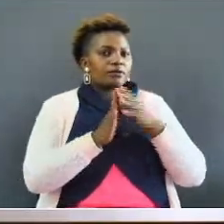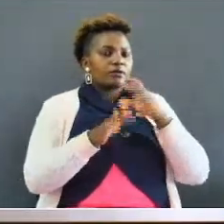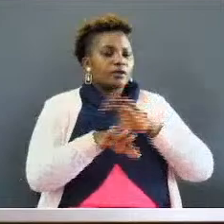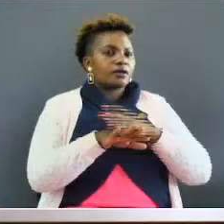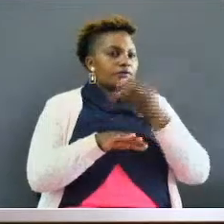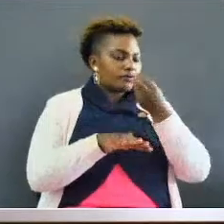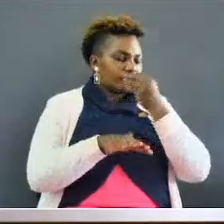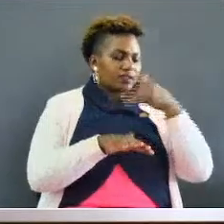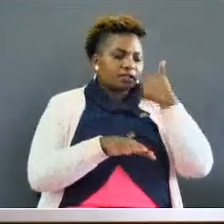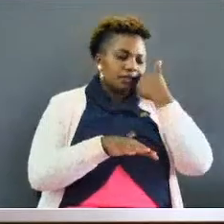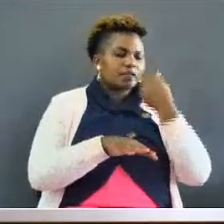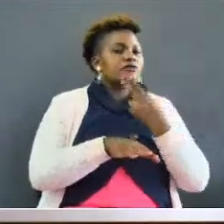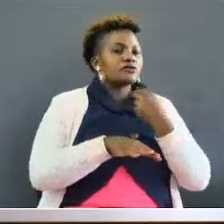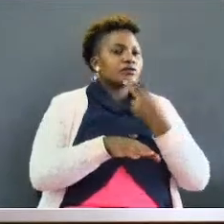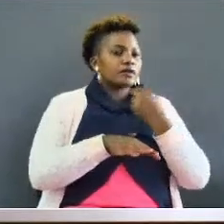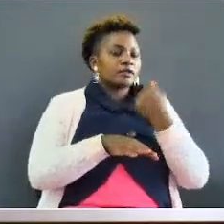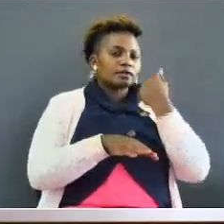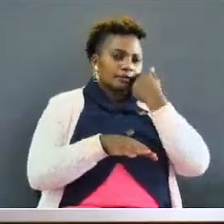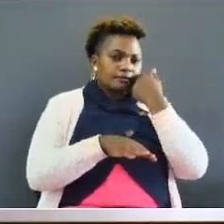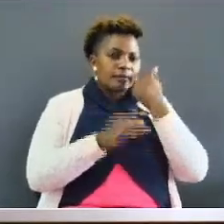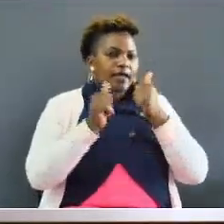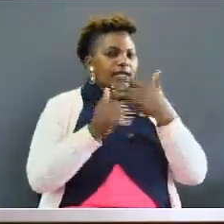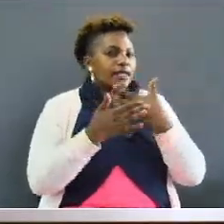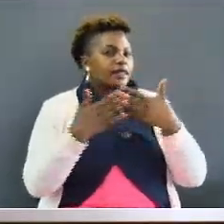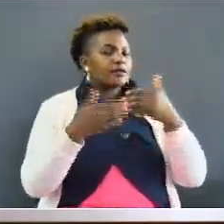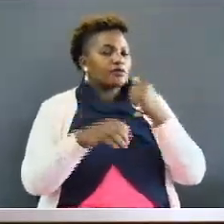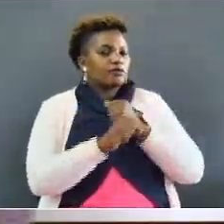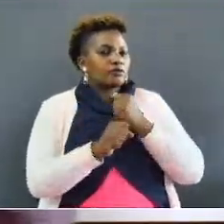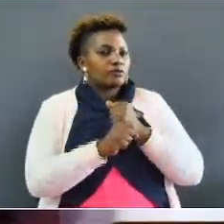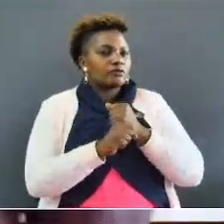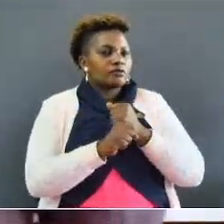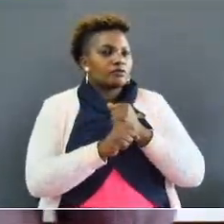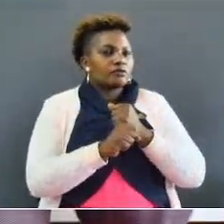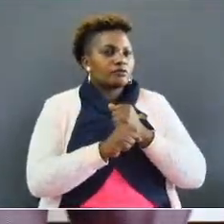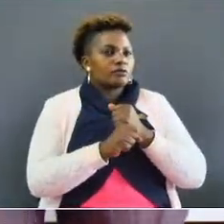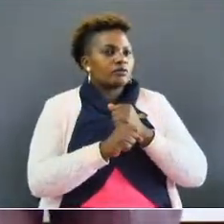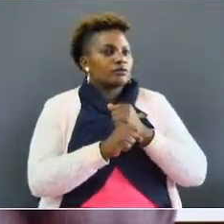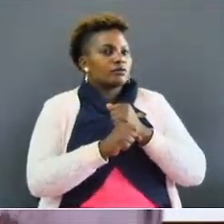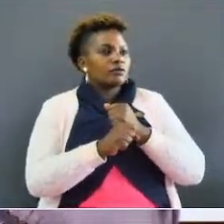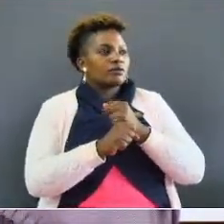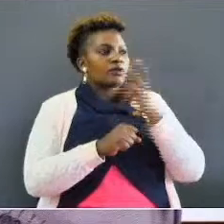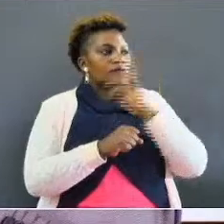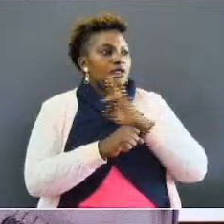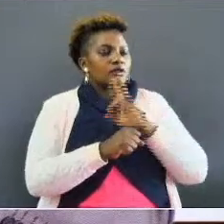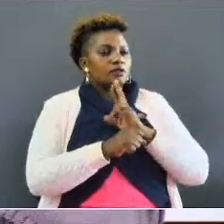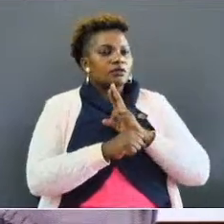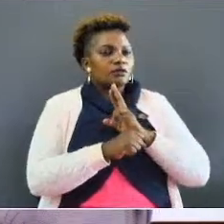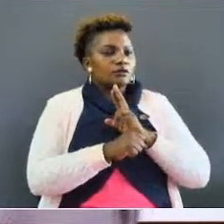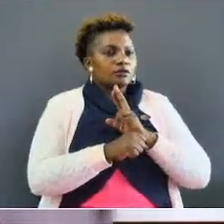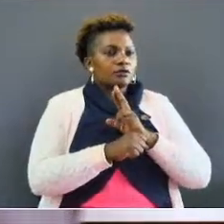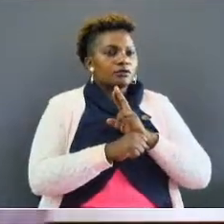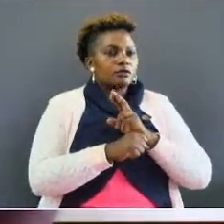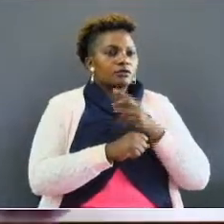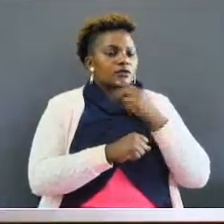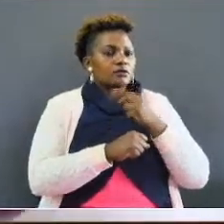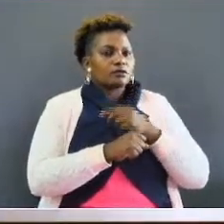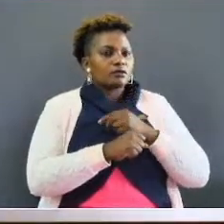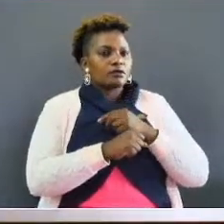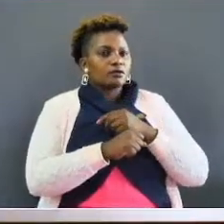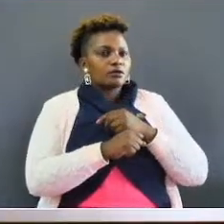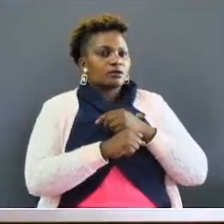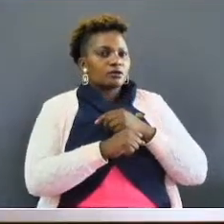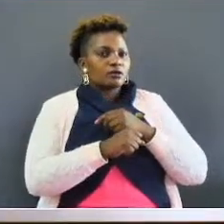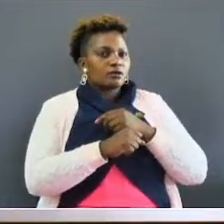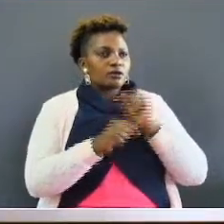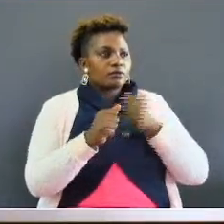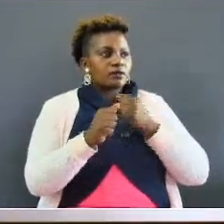you're eating. Everything that you do, crossing the street has a risk. And you never say, I'm not going to cross